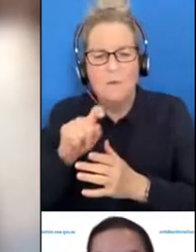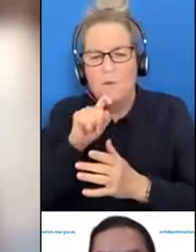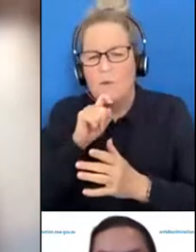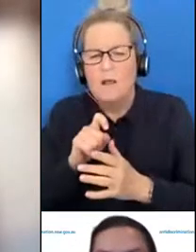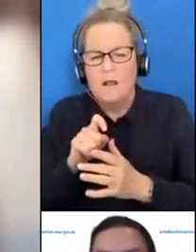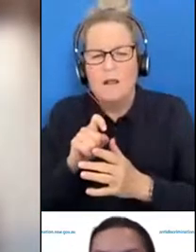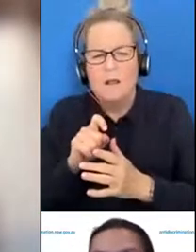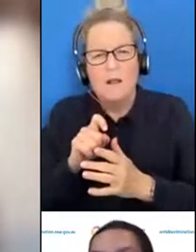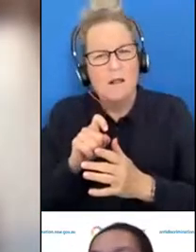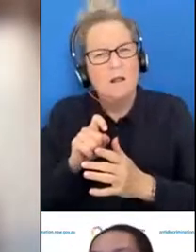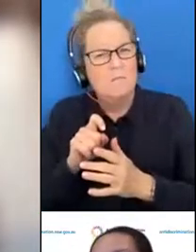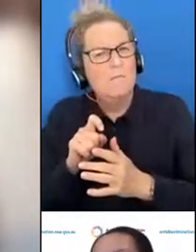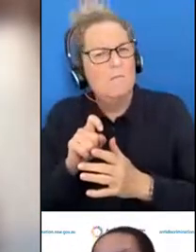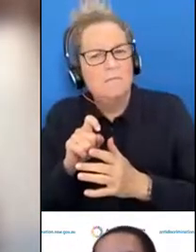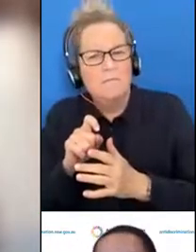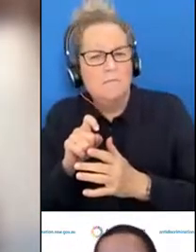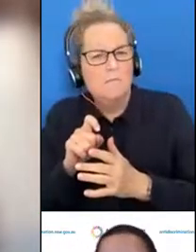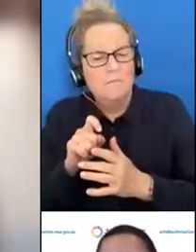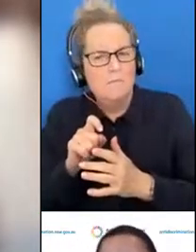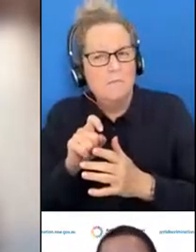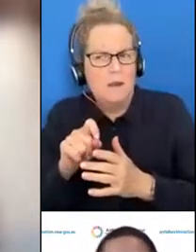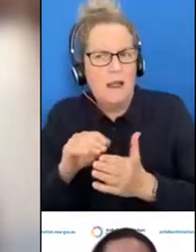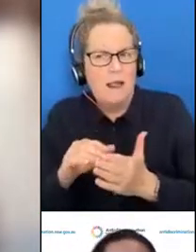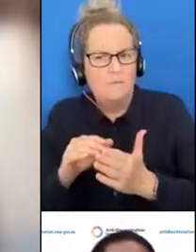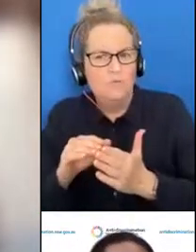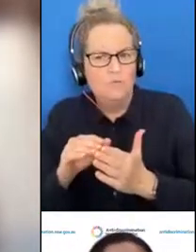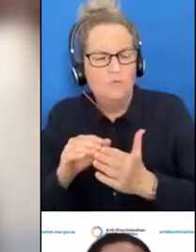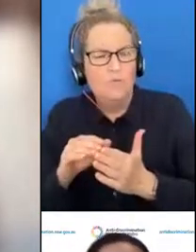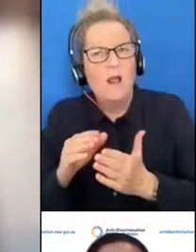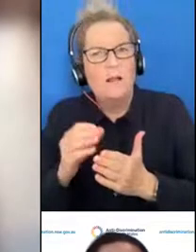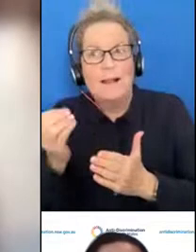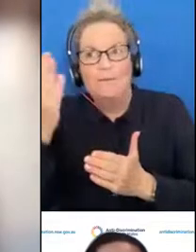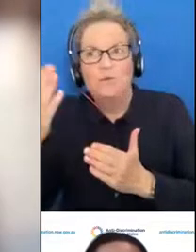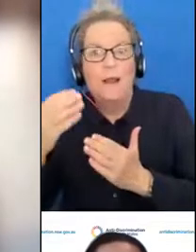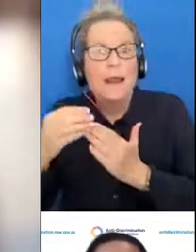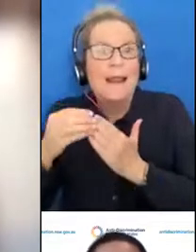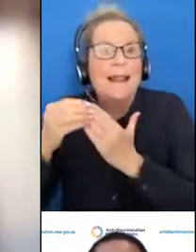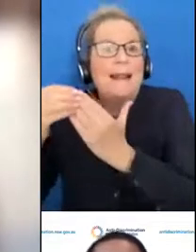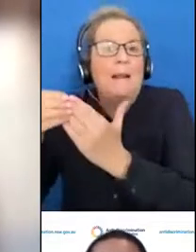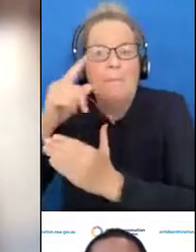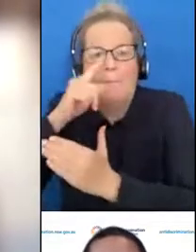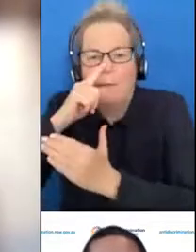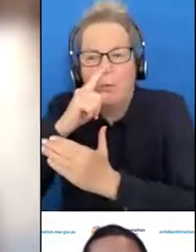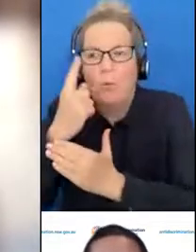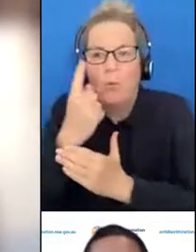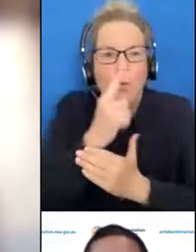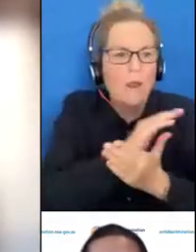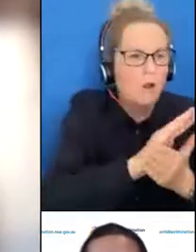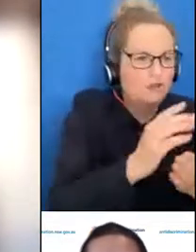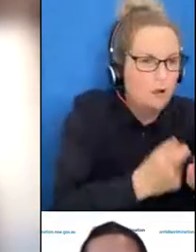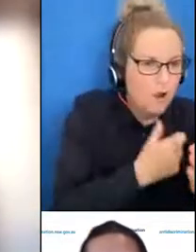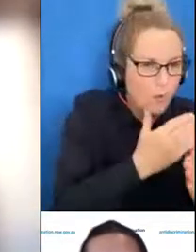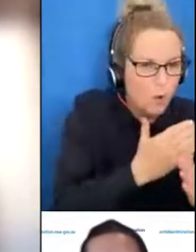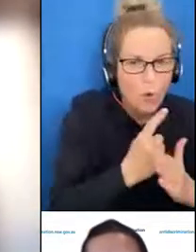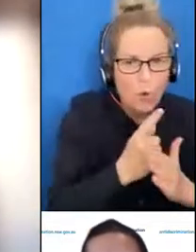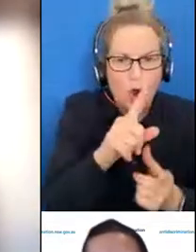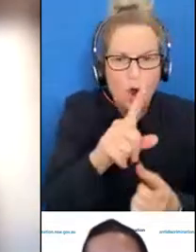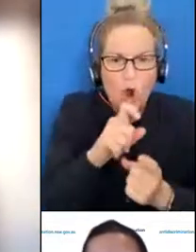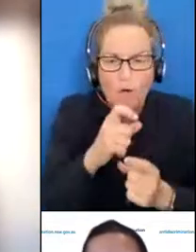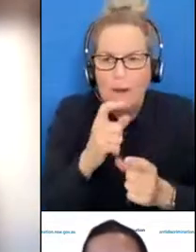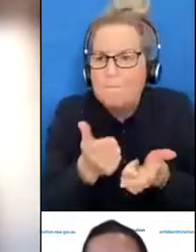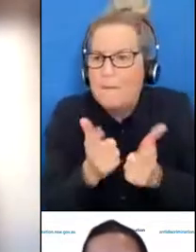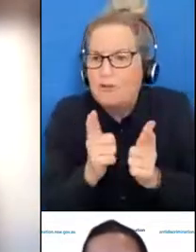will go to leaders, but also HR people, hiring managers, so they can use it to make